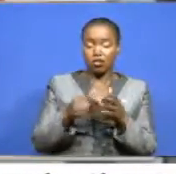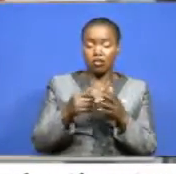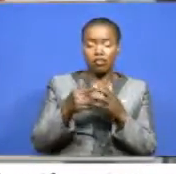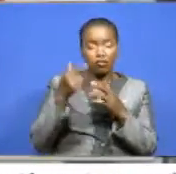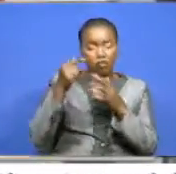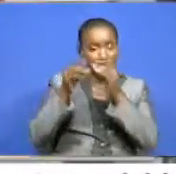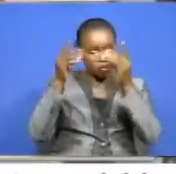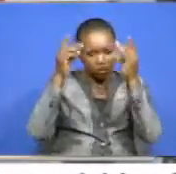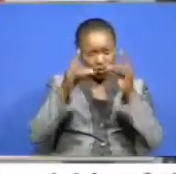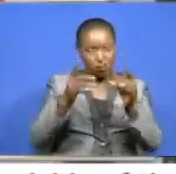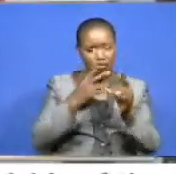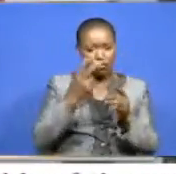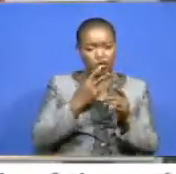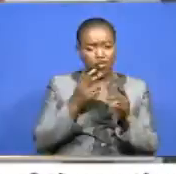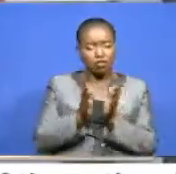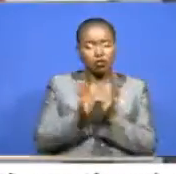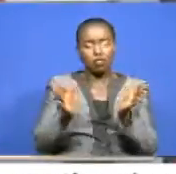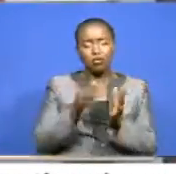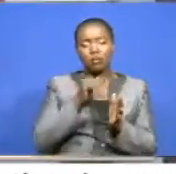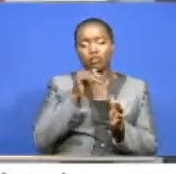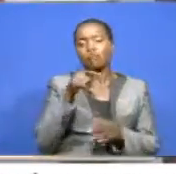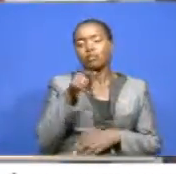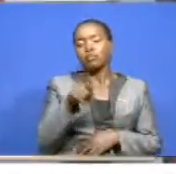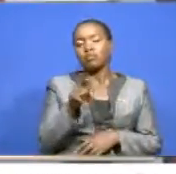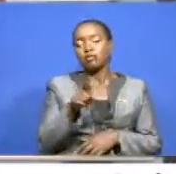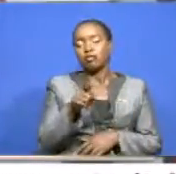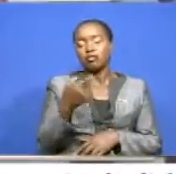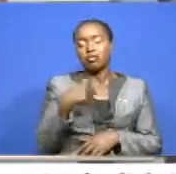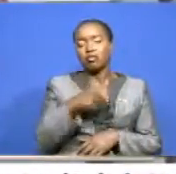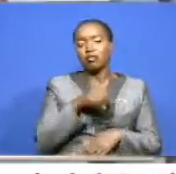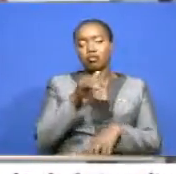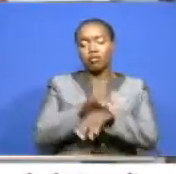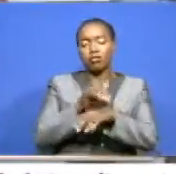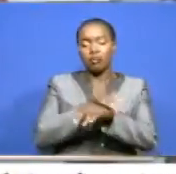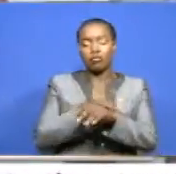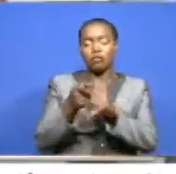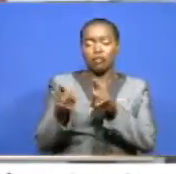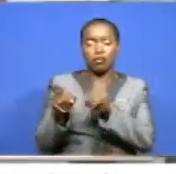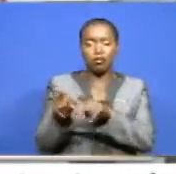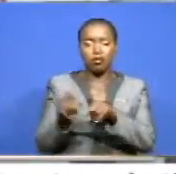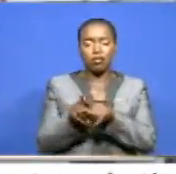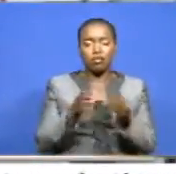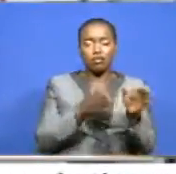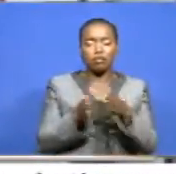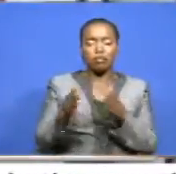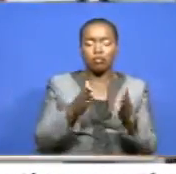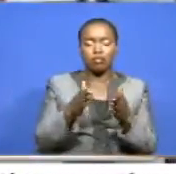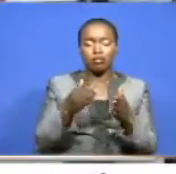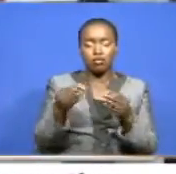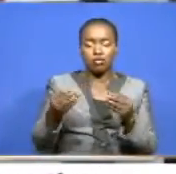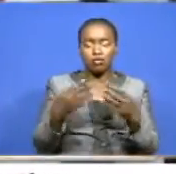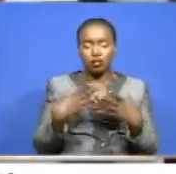yourself. So to us, it will be good. But it also gives an opportunity